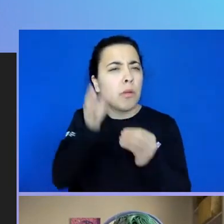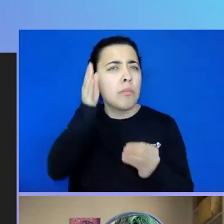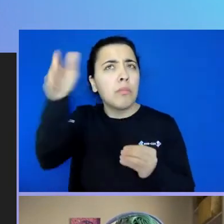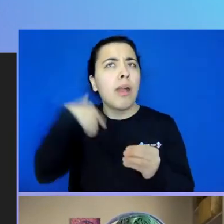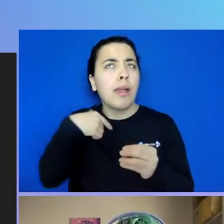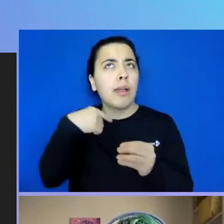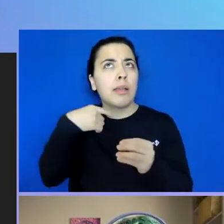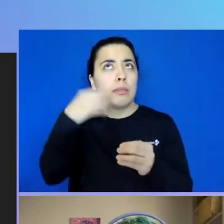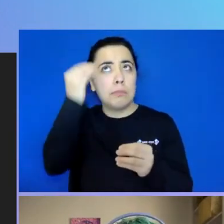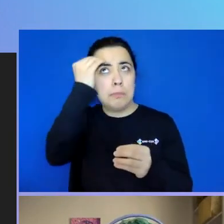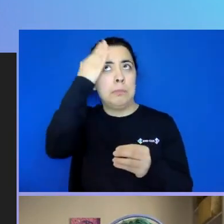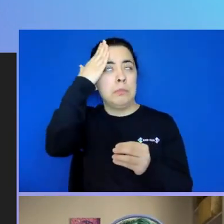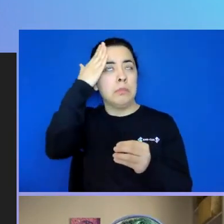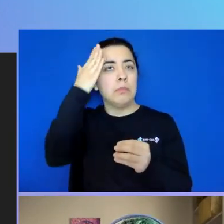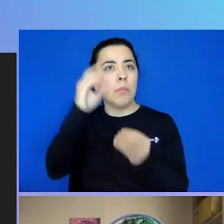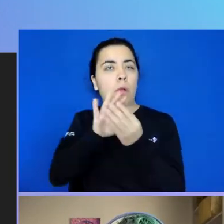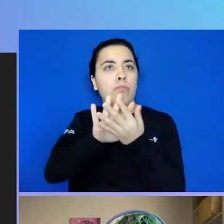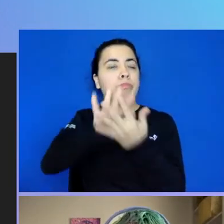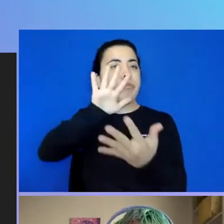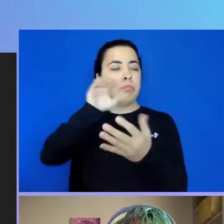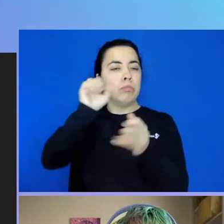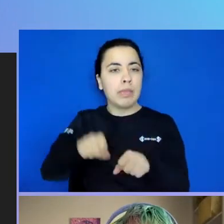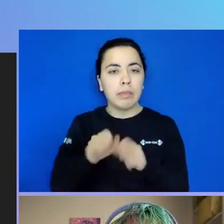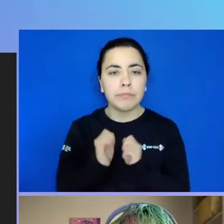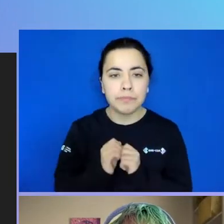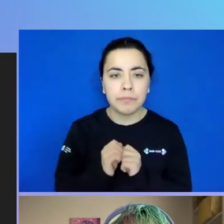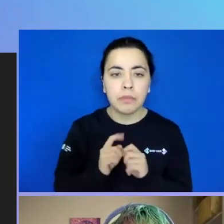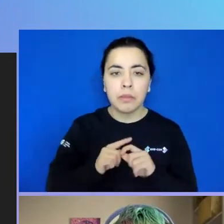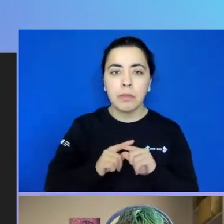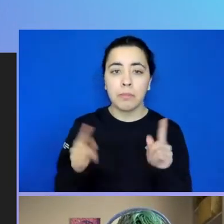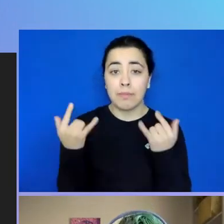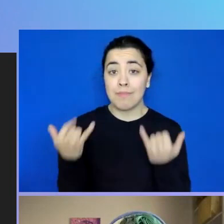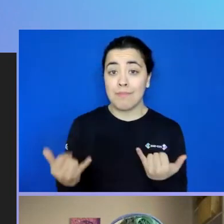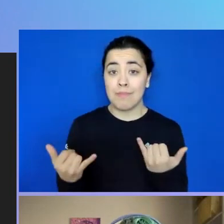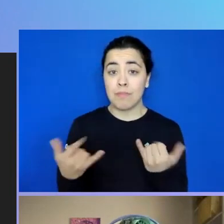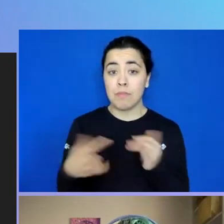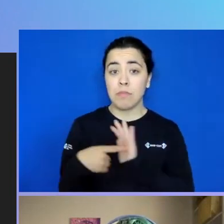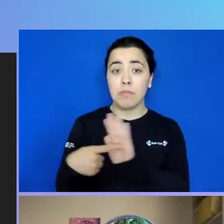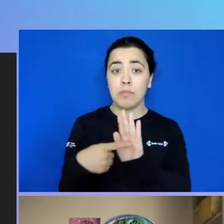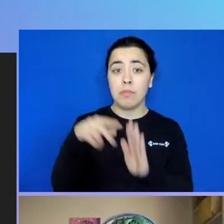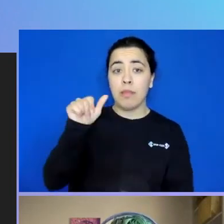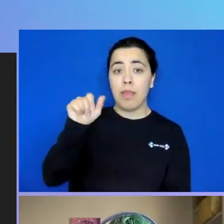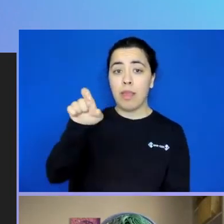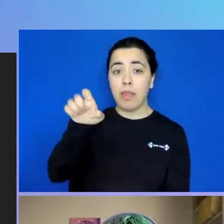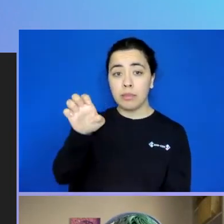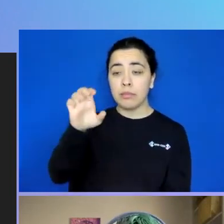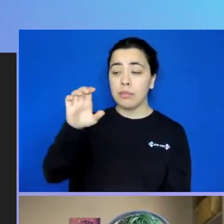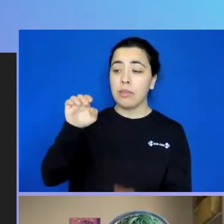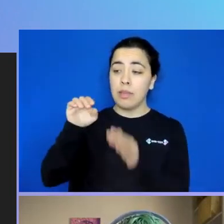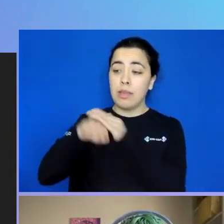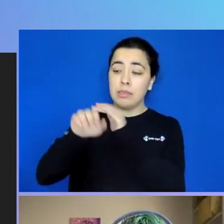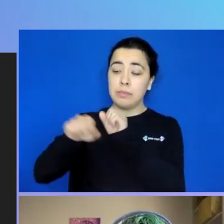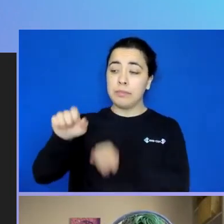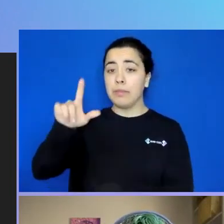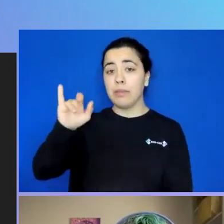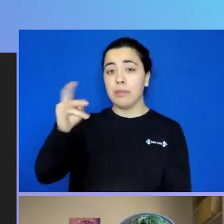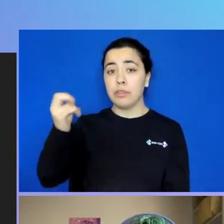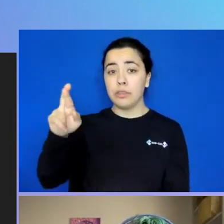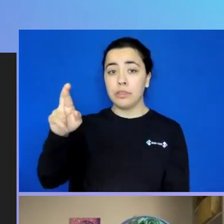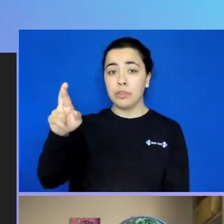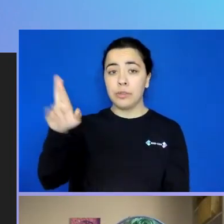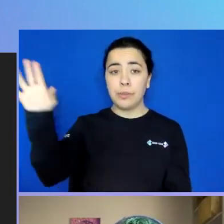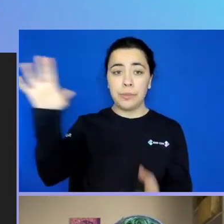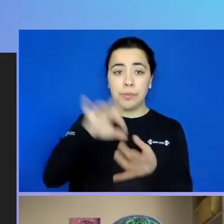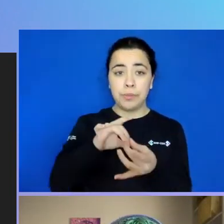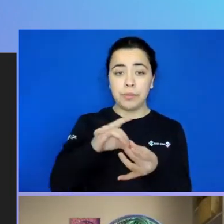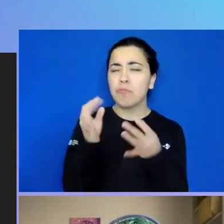it. But what I have is our accessibility linter plugin or extension for VS Code, which is